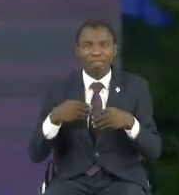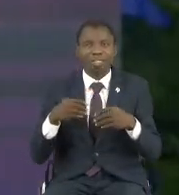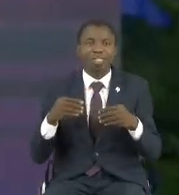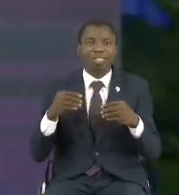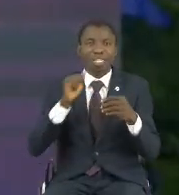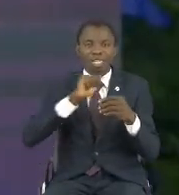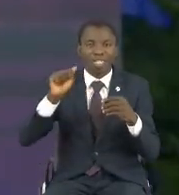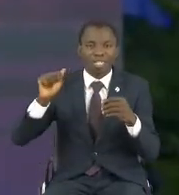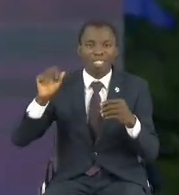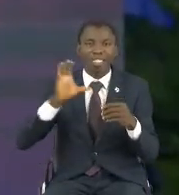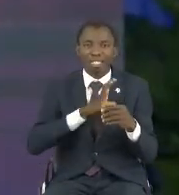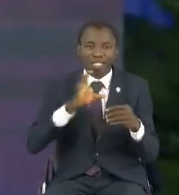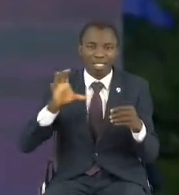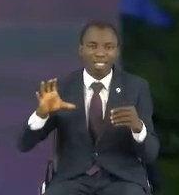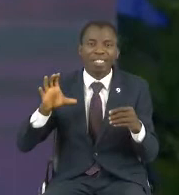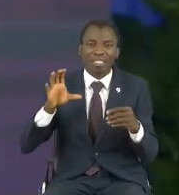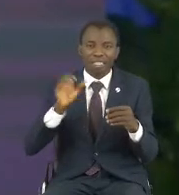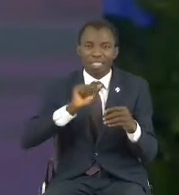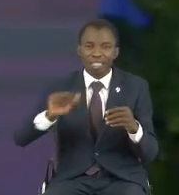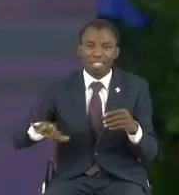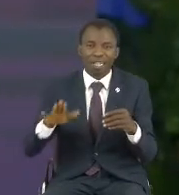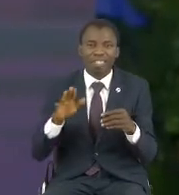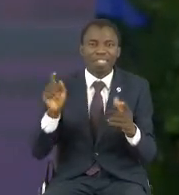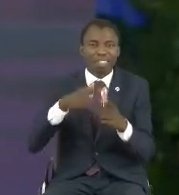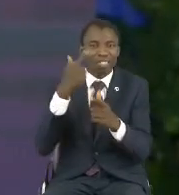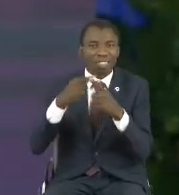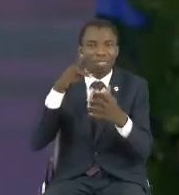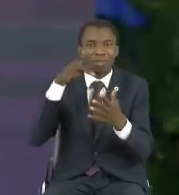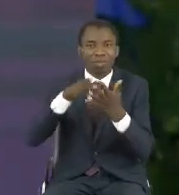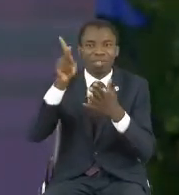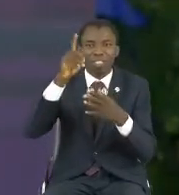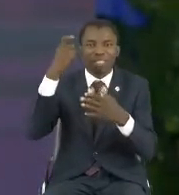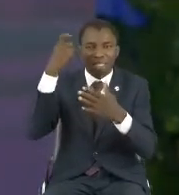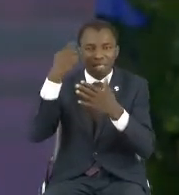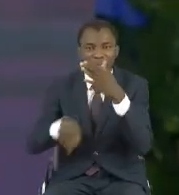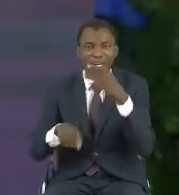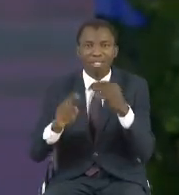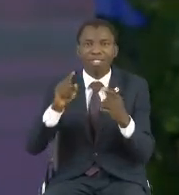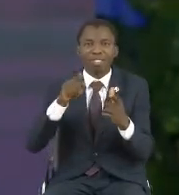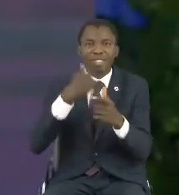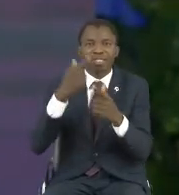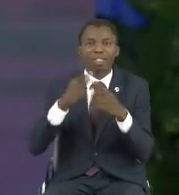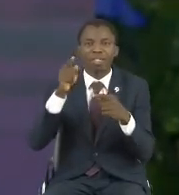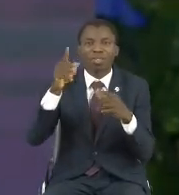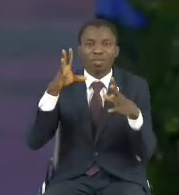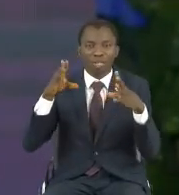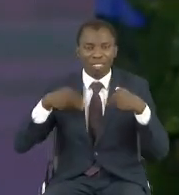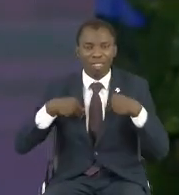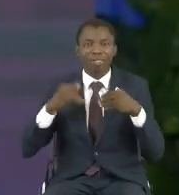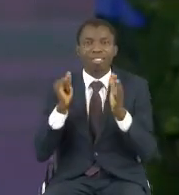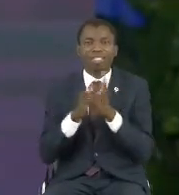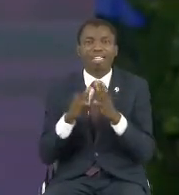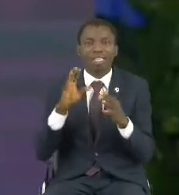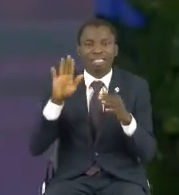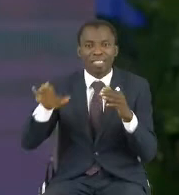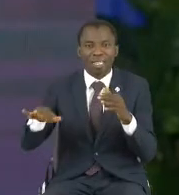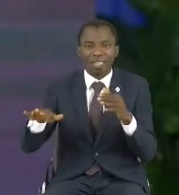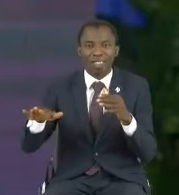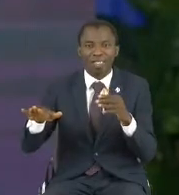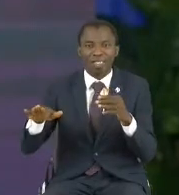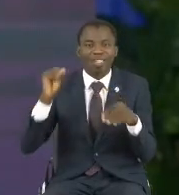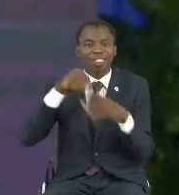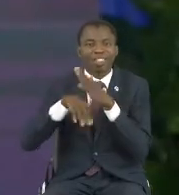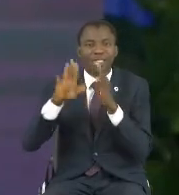to take a child, and you pay the price, and you adopt that child. In your